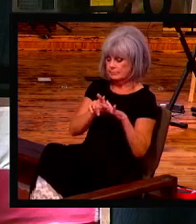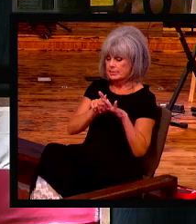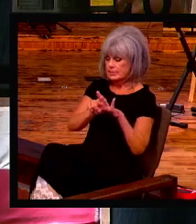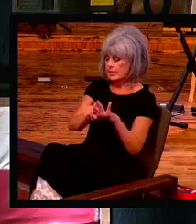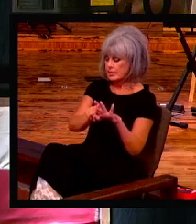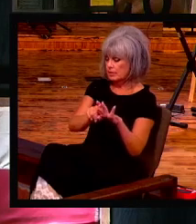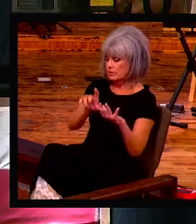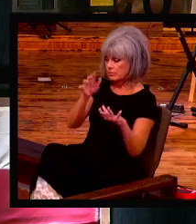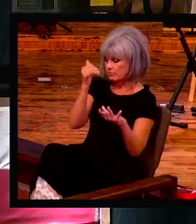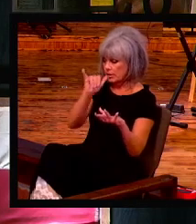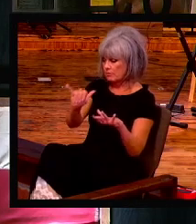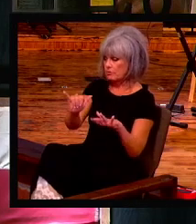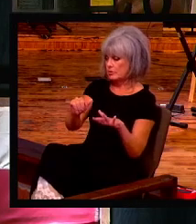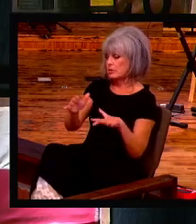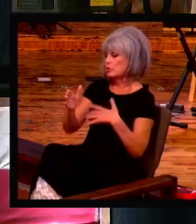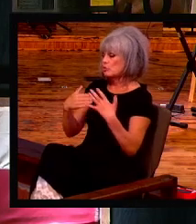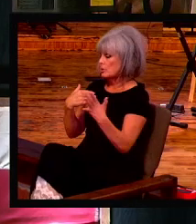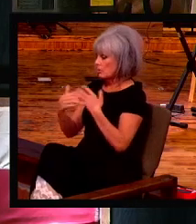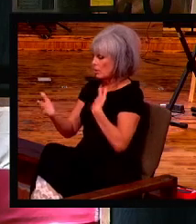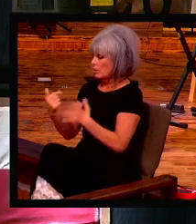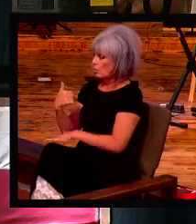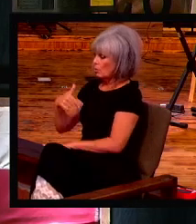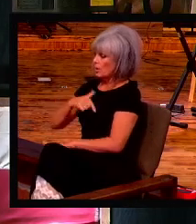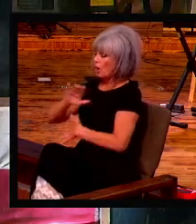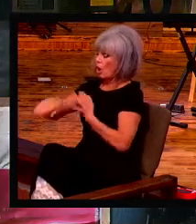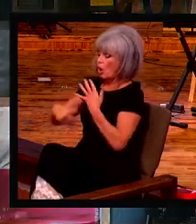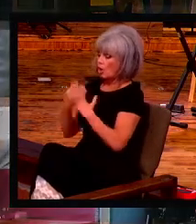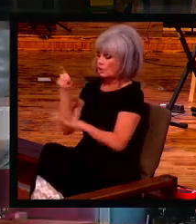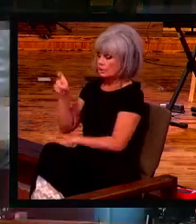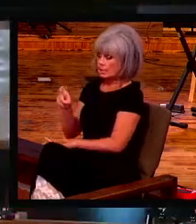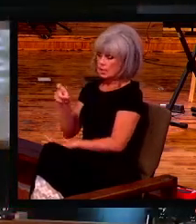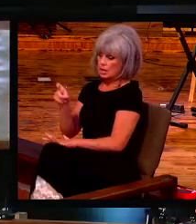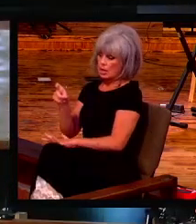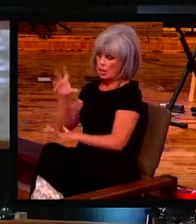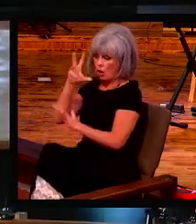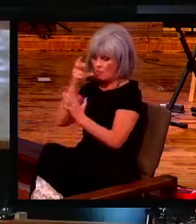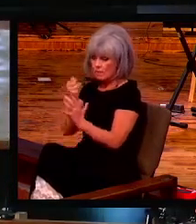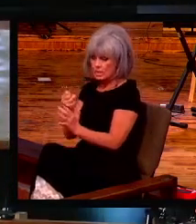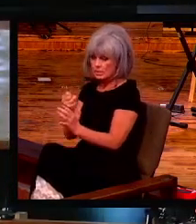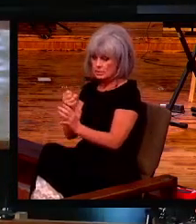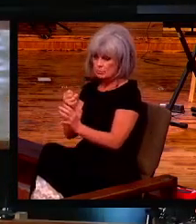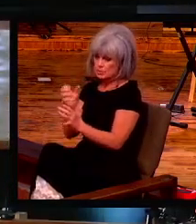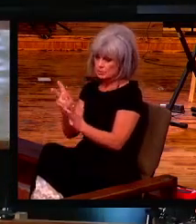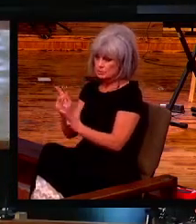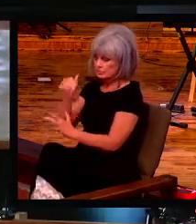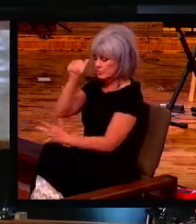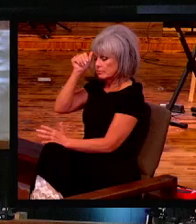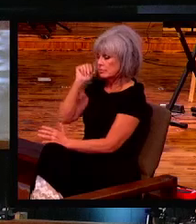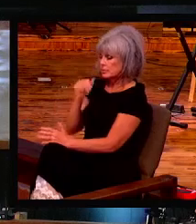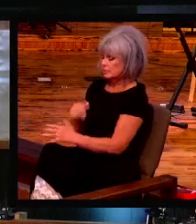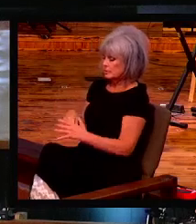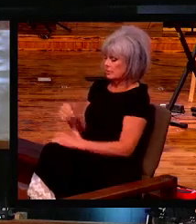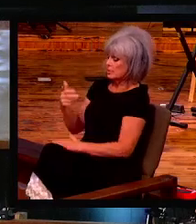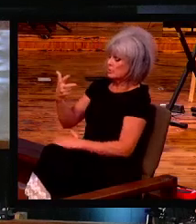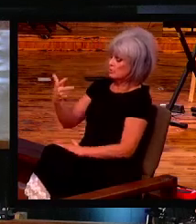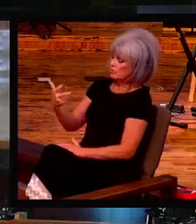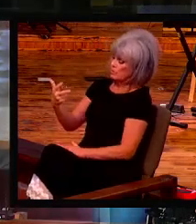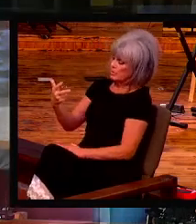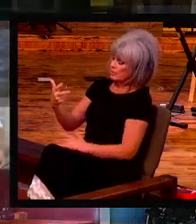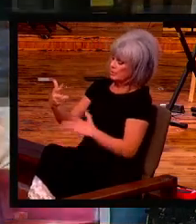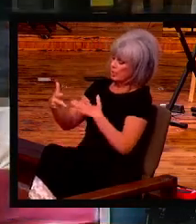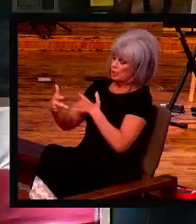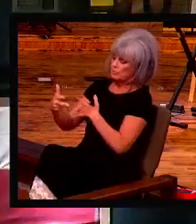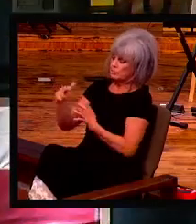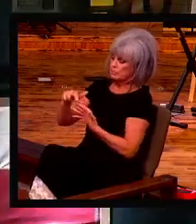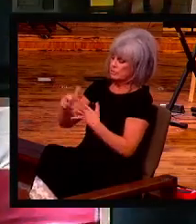And all of us need a confidant in our life. All right? So these three different types of relationships are critical to